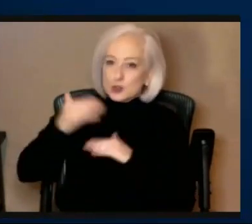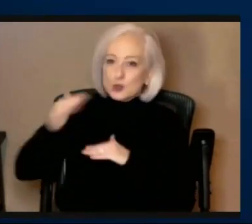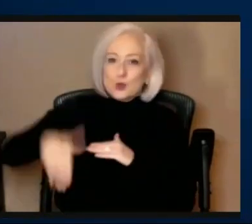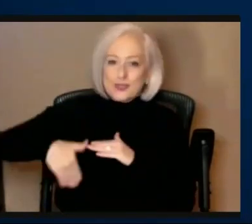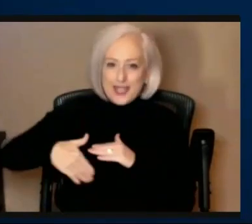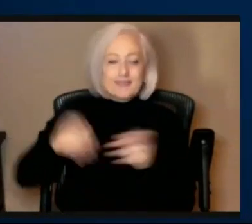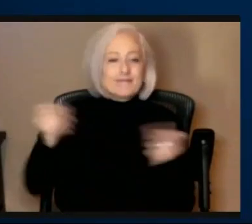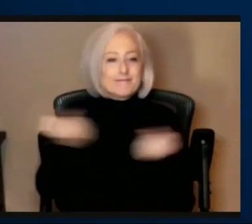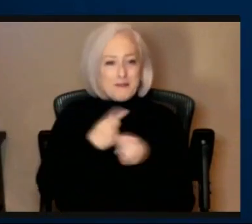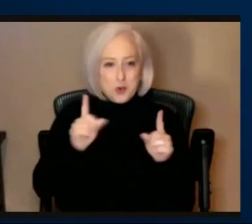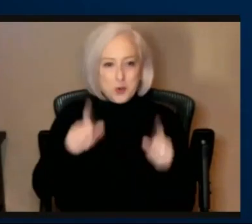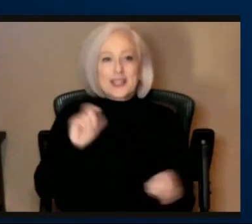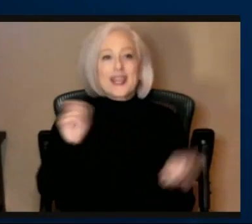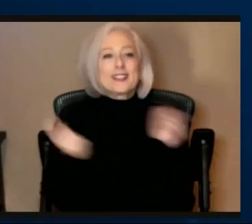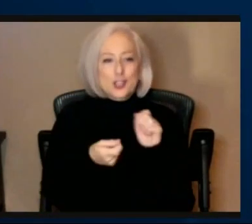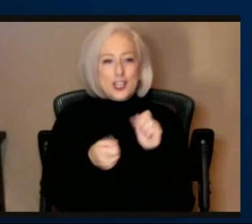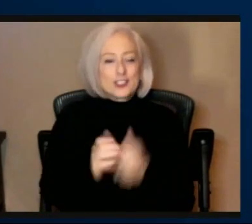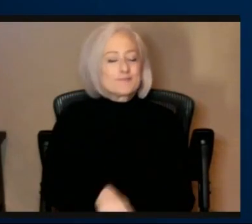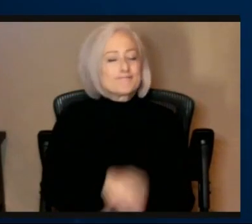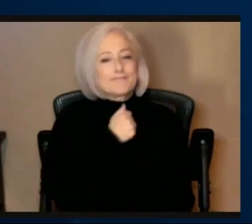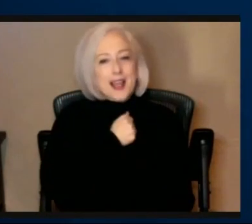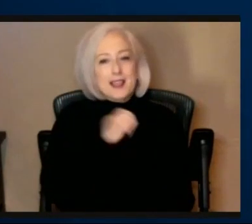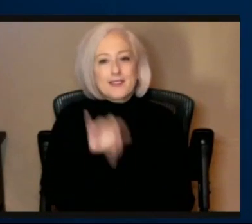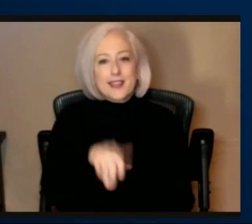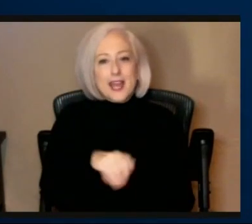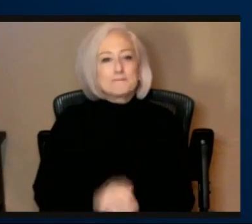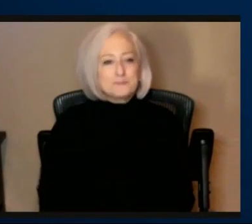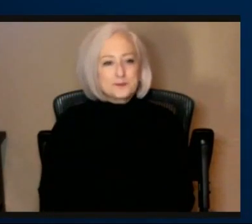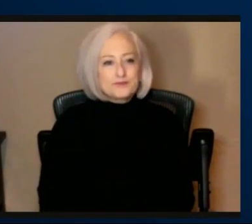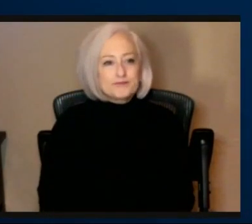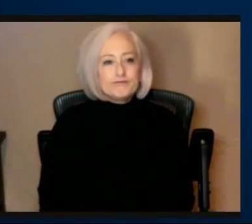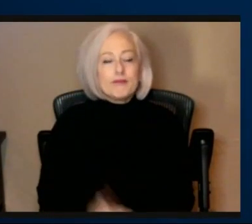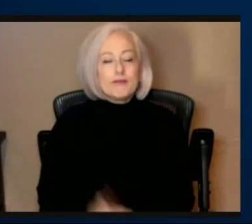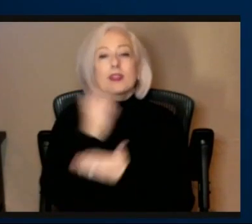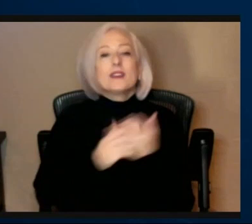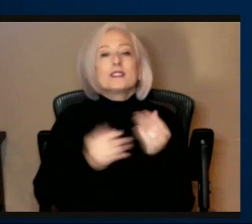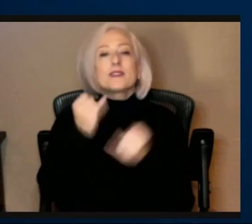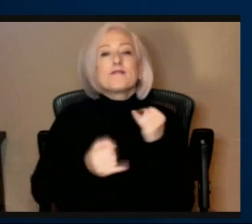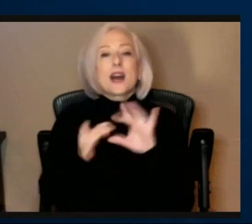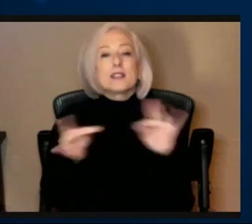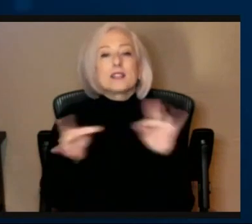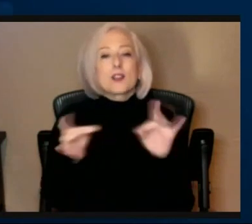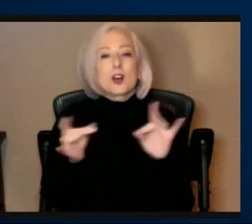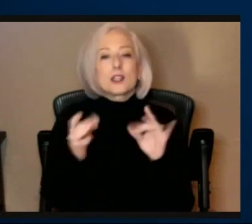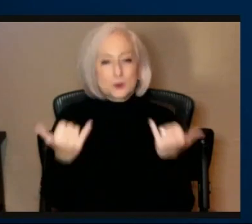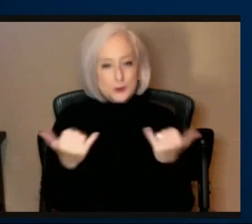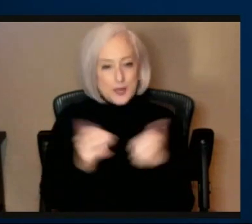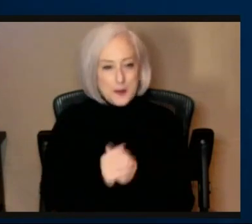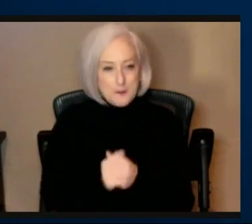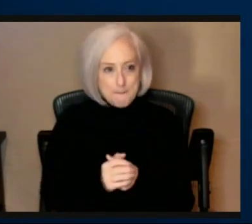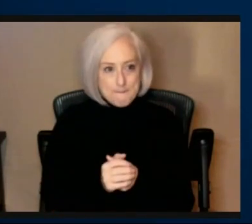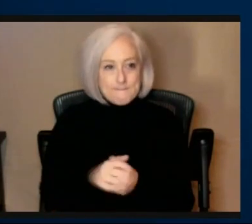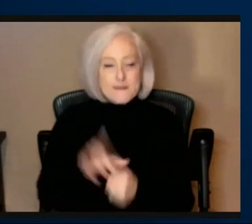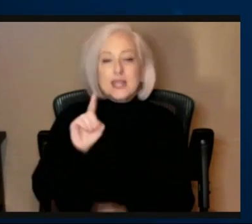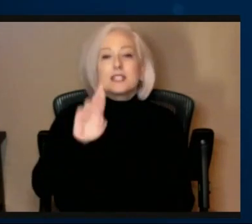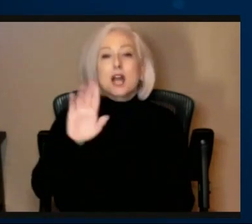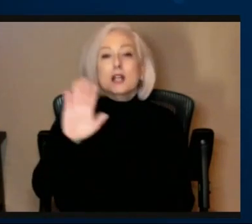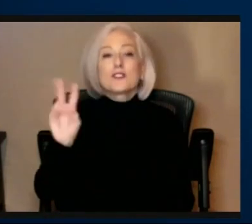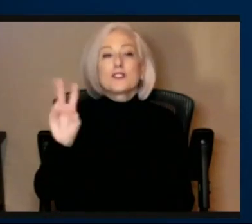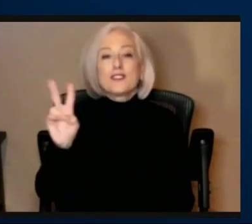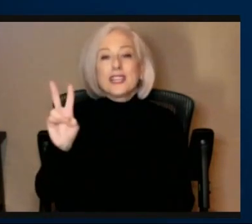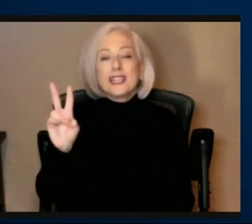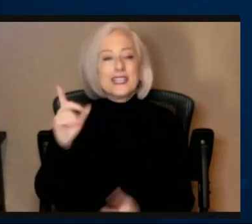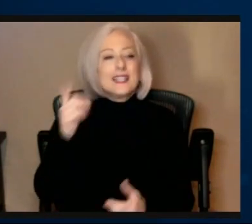love that. So we're going to get to some final thoughts today. And Dr. B, I'm going to let you, I know you've given us some great